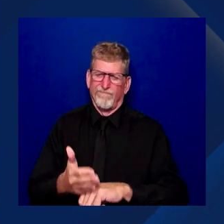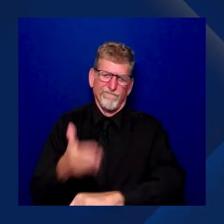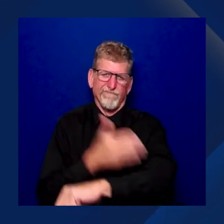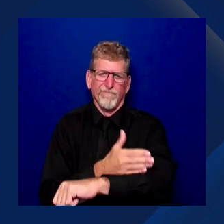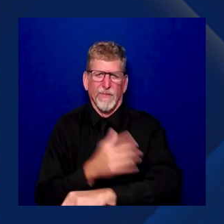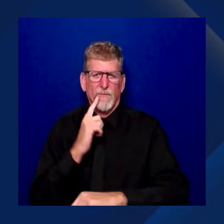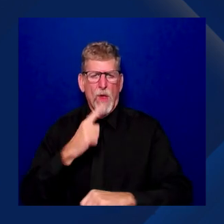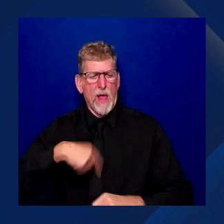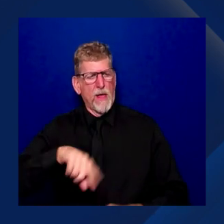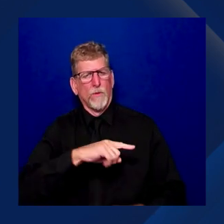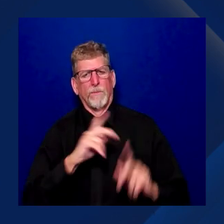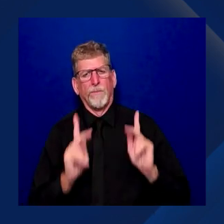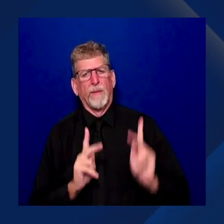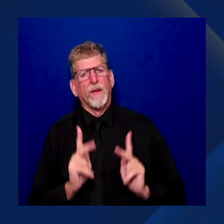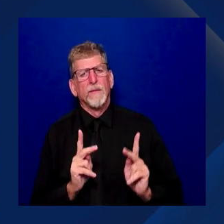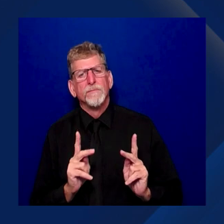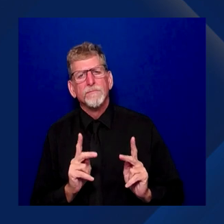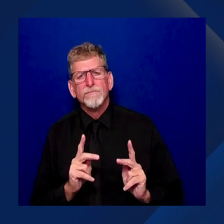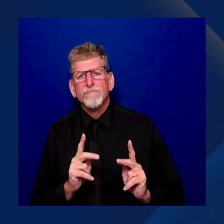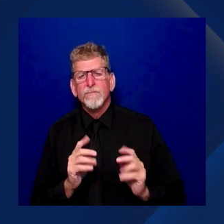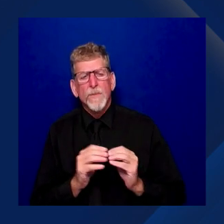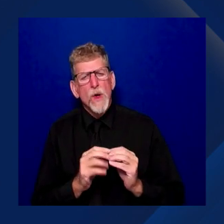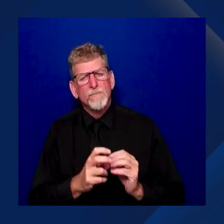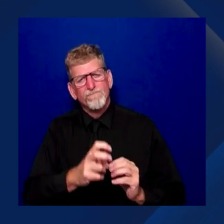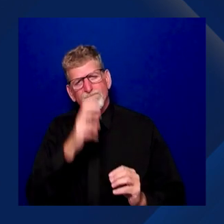safety bundles that are in alliance with